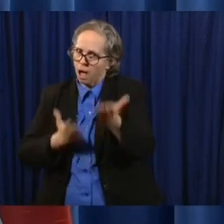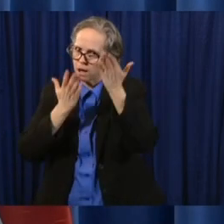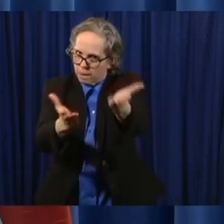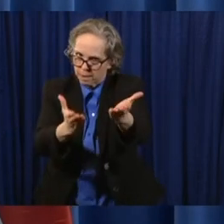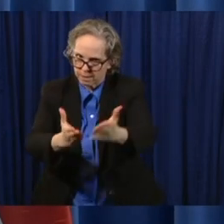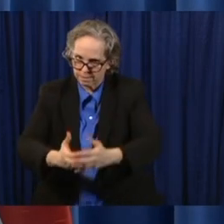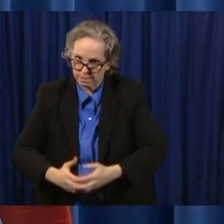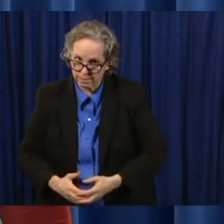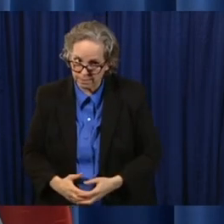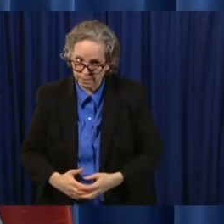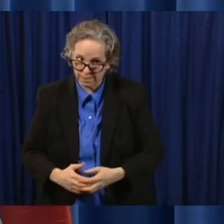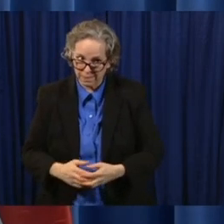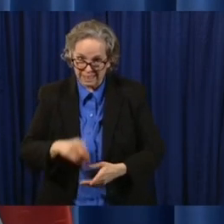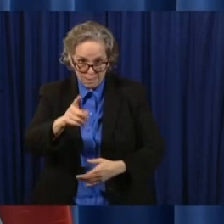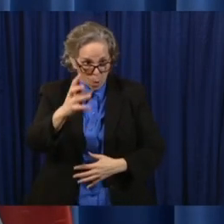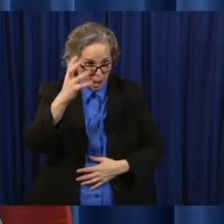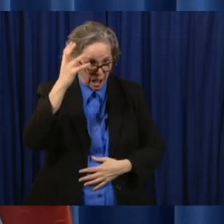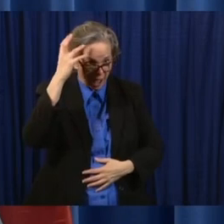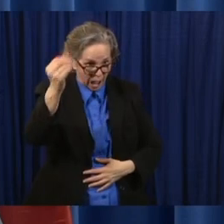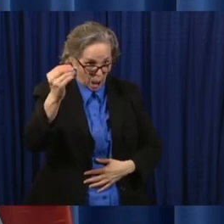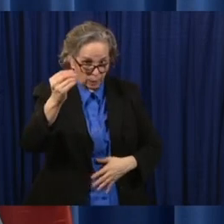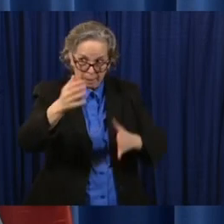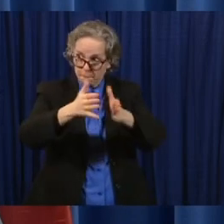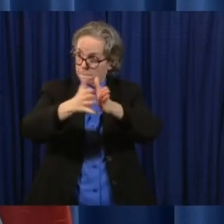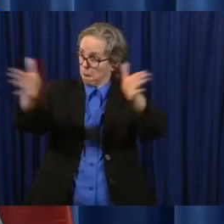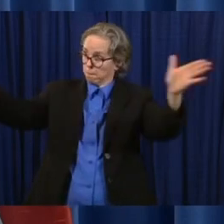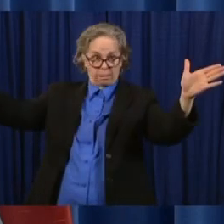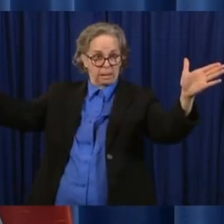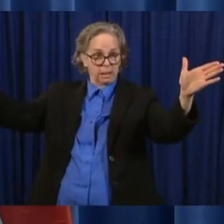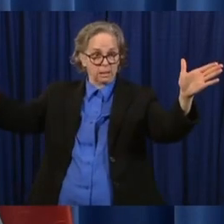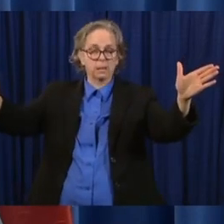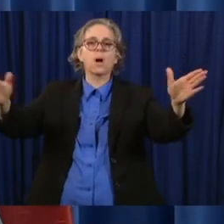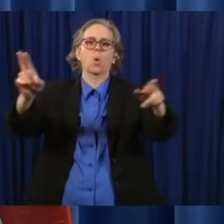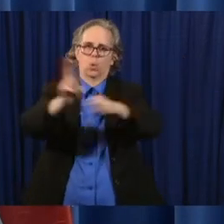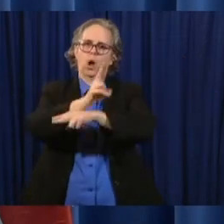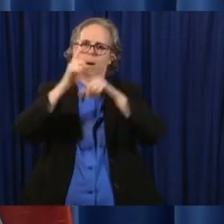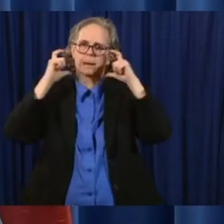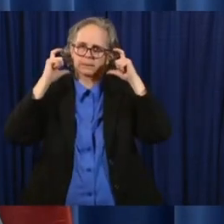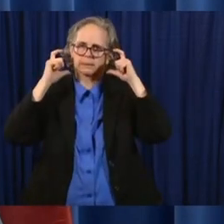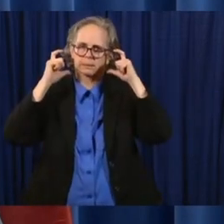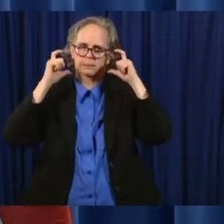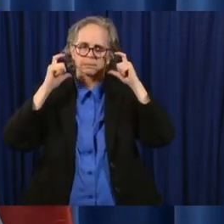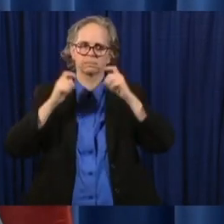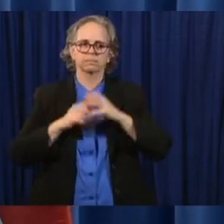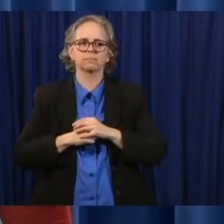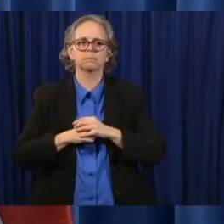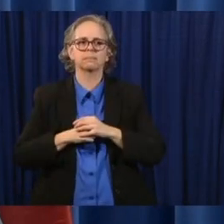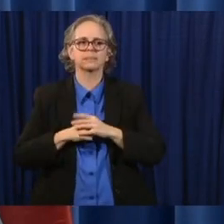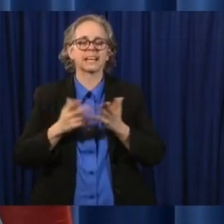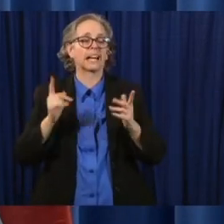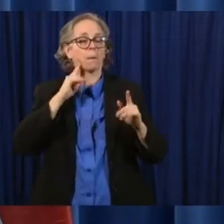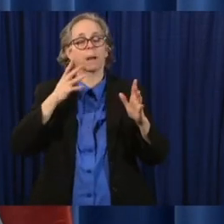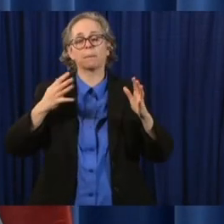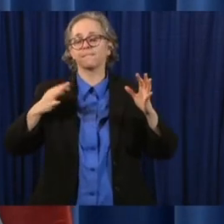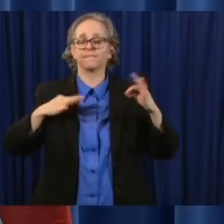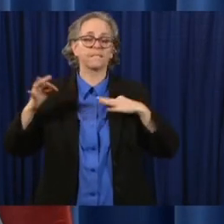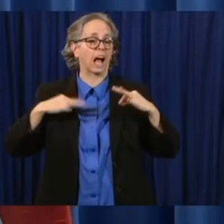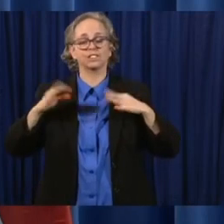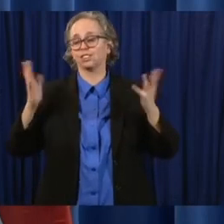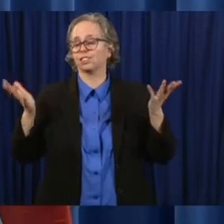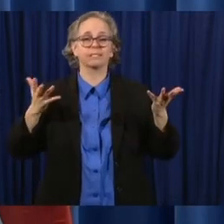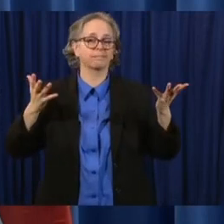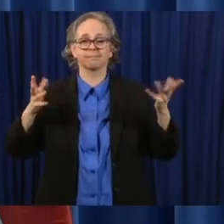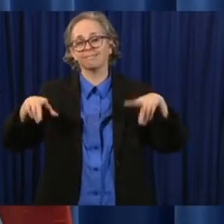go out into public to wear a mask. It can become a fashion statement. It can become, I've noticed in